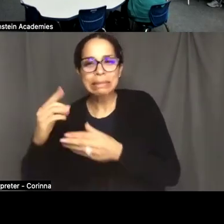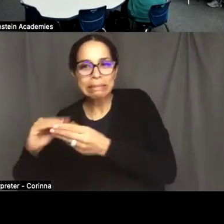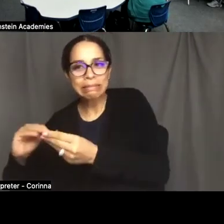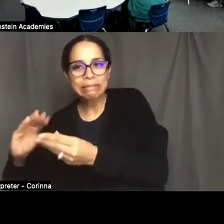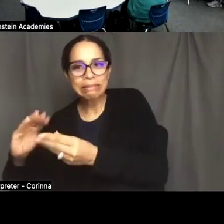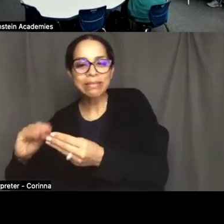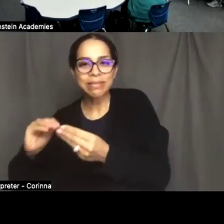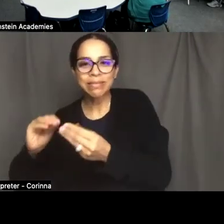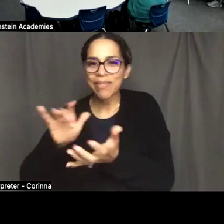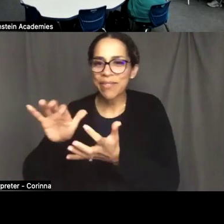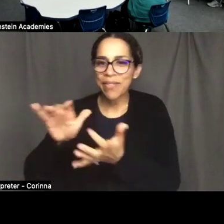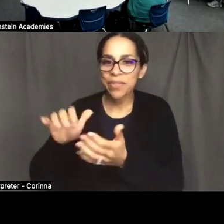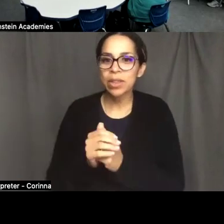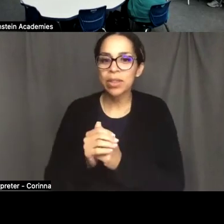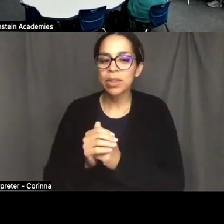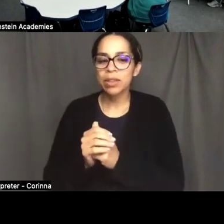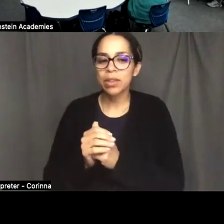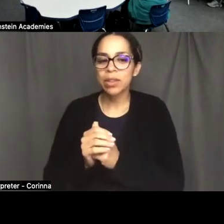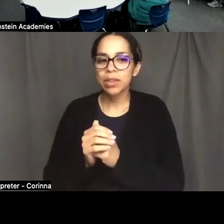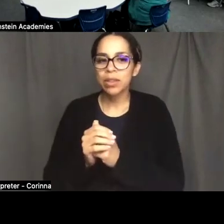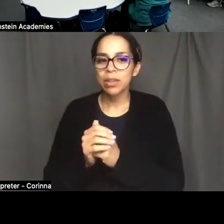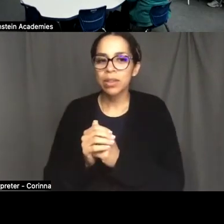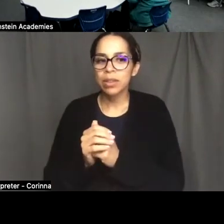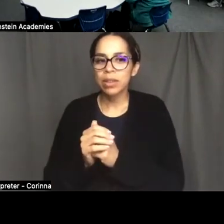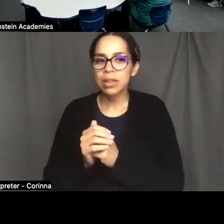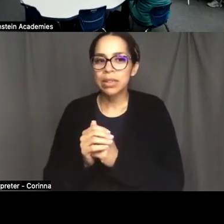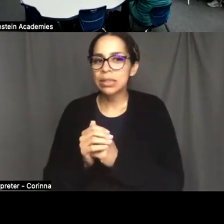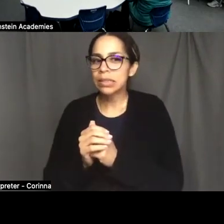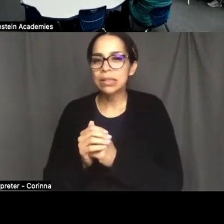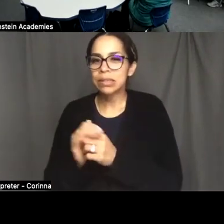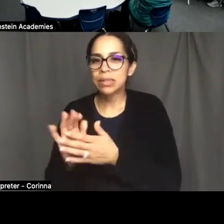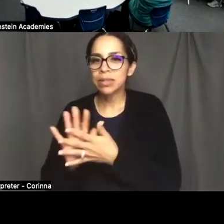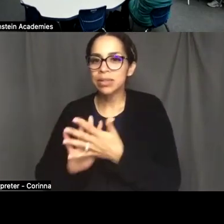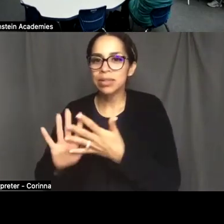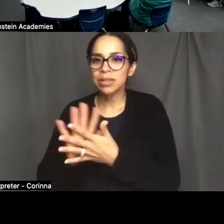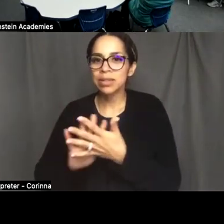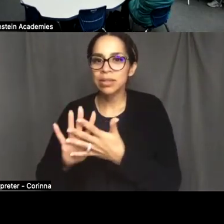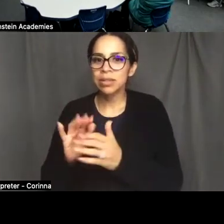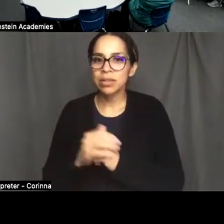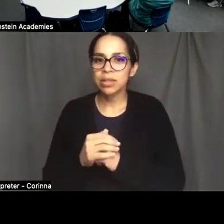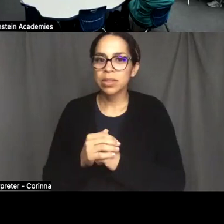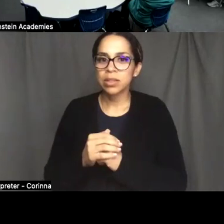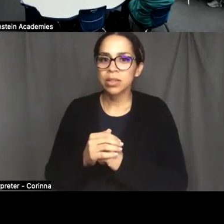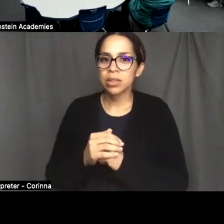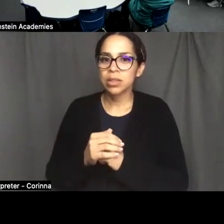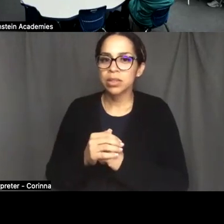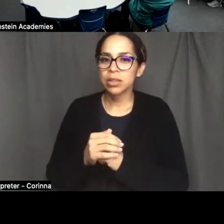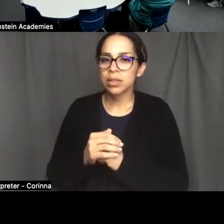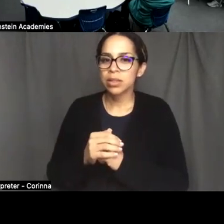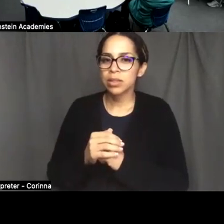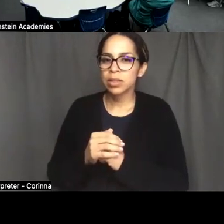that said, it's not like we're letting him teach ourselves, but just that way. It's kind of nice sometimes to have to turn it over to someone else for a few